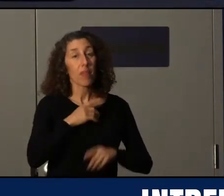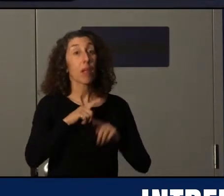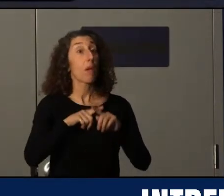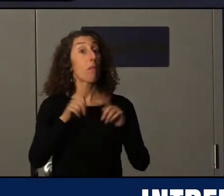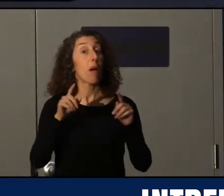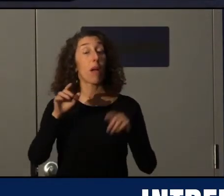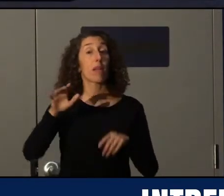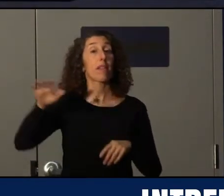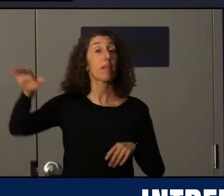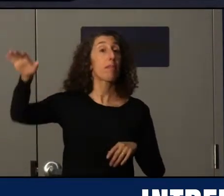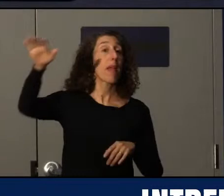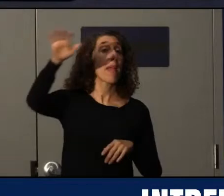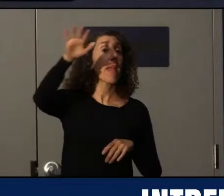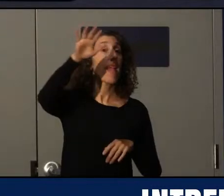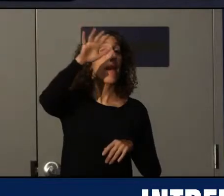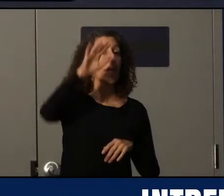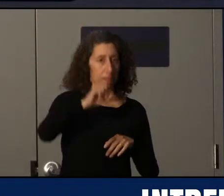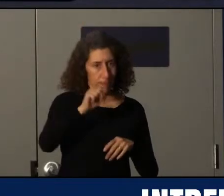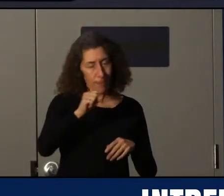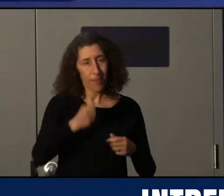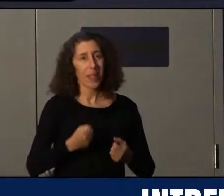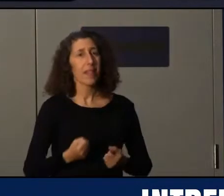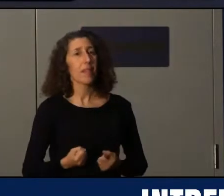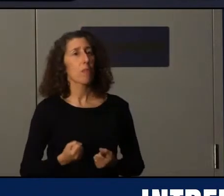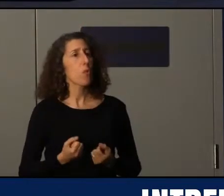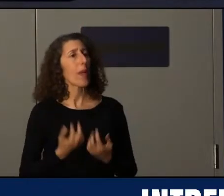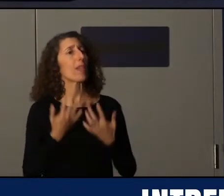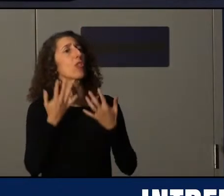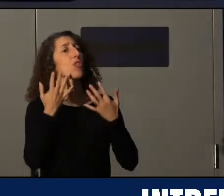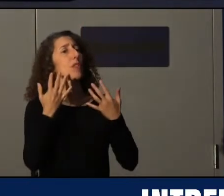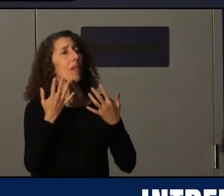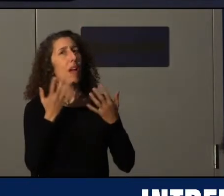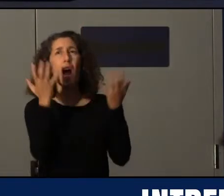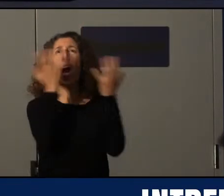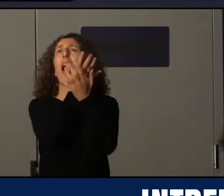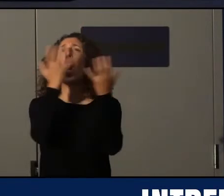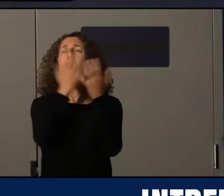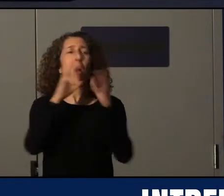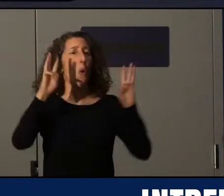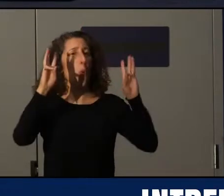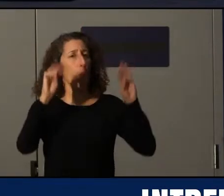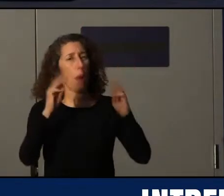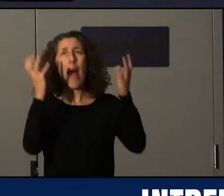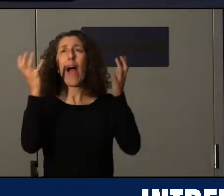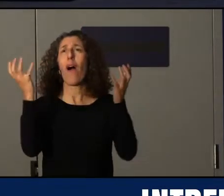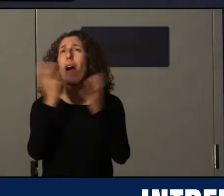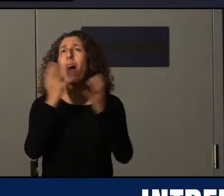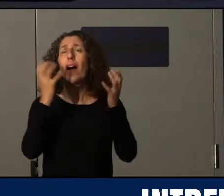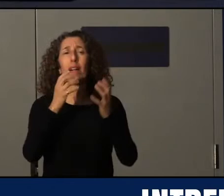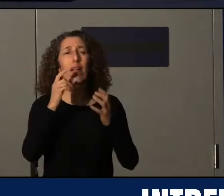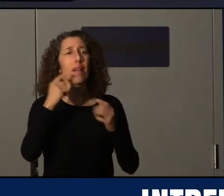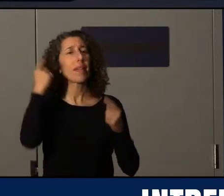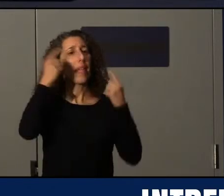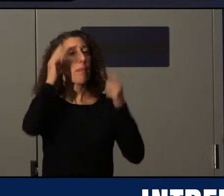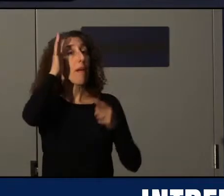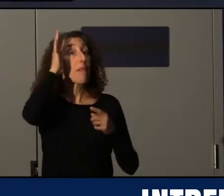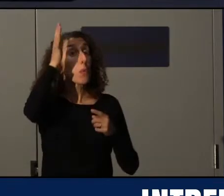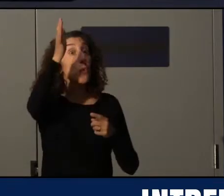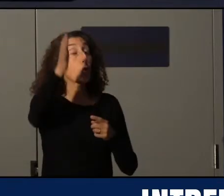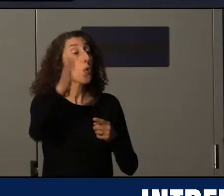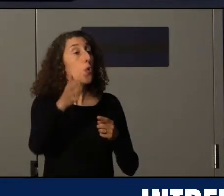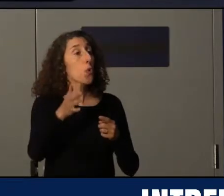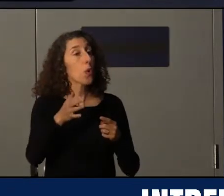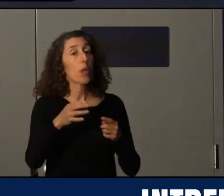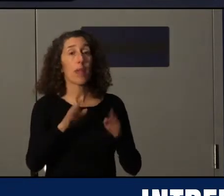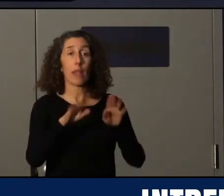the opportunity to have a creative outlet to go along with that, these kids are thinking about their future. It's a transcendent experience